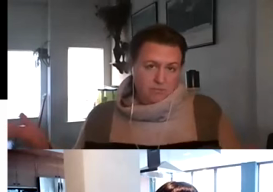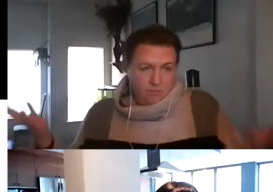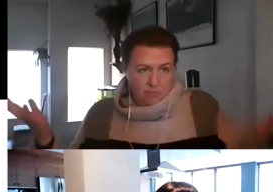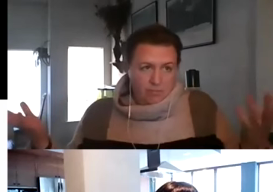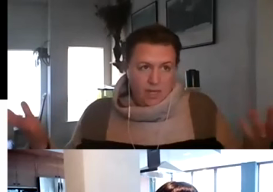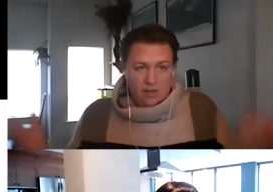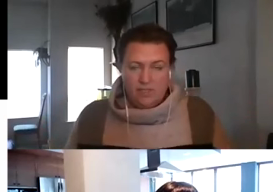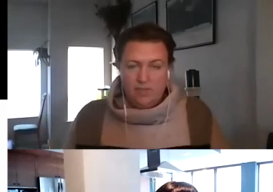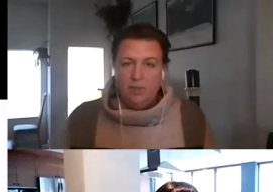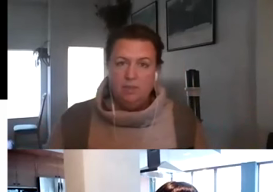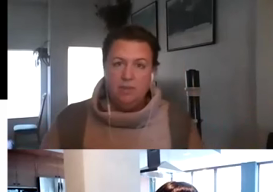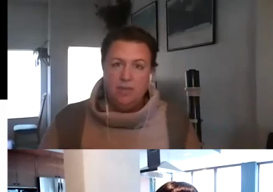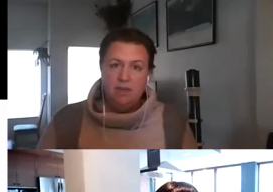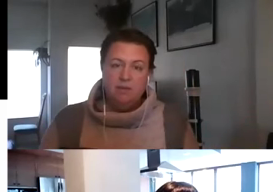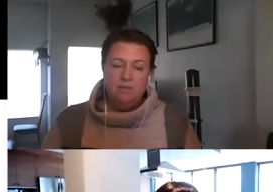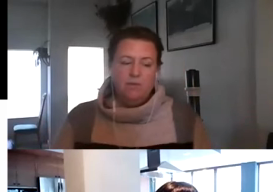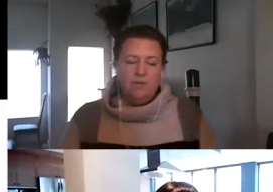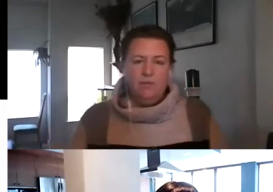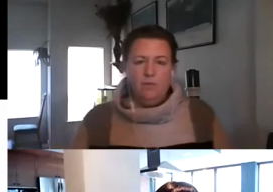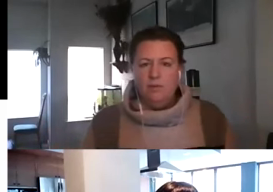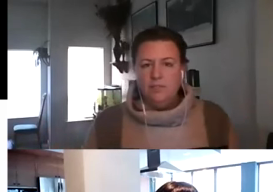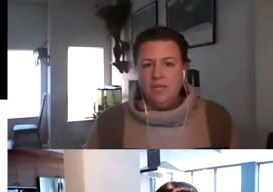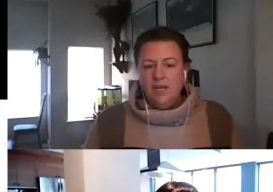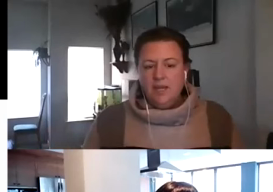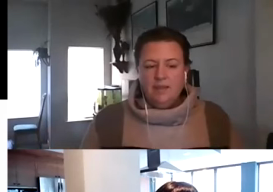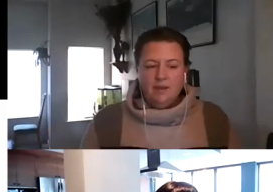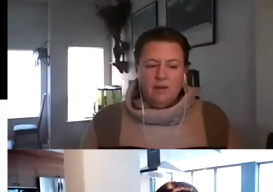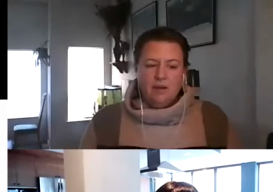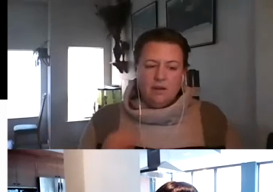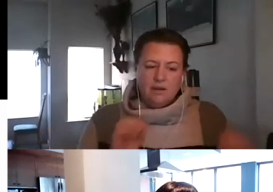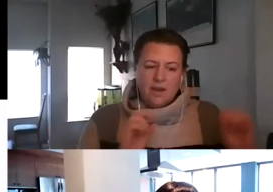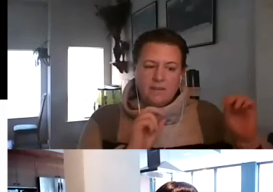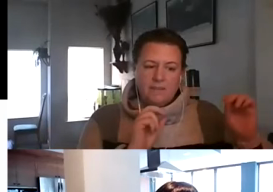should, you know, typically be fully formed,